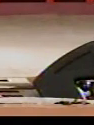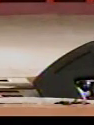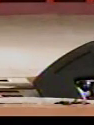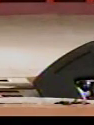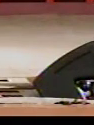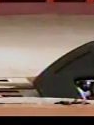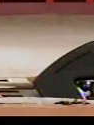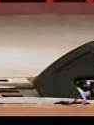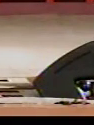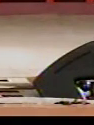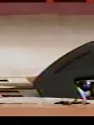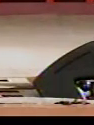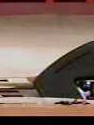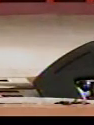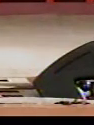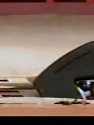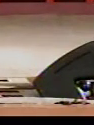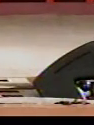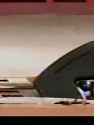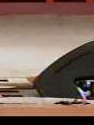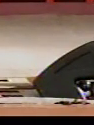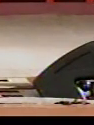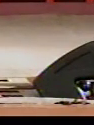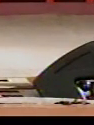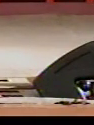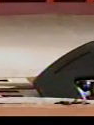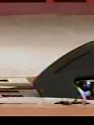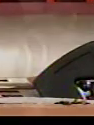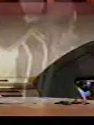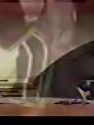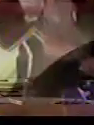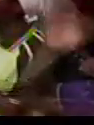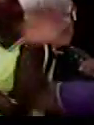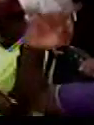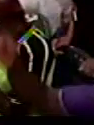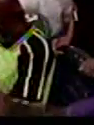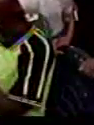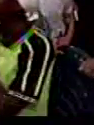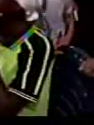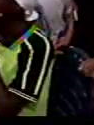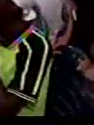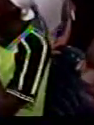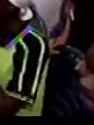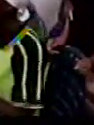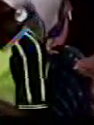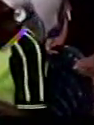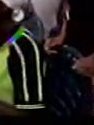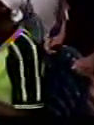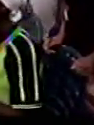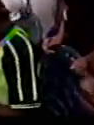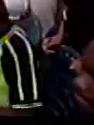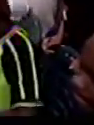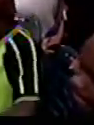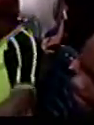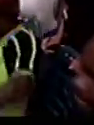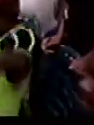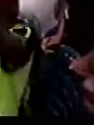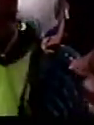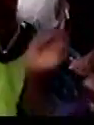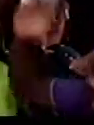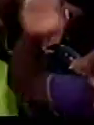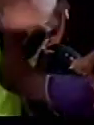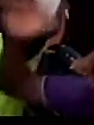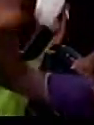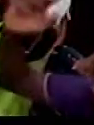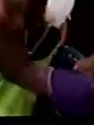Things will turn around. The Lord will bless you. You will pray and God will answer